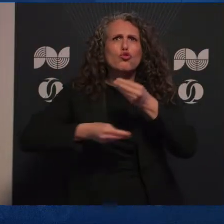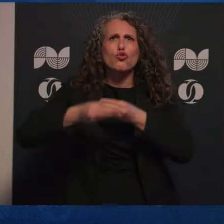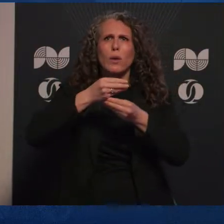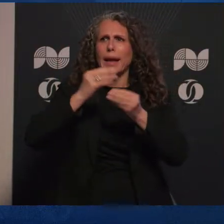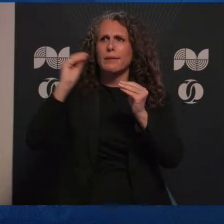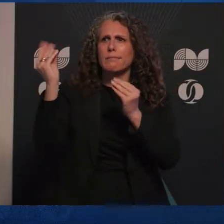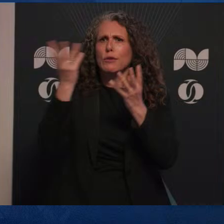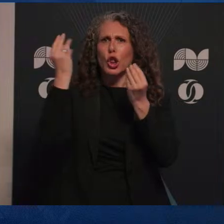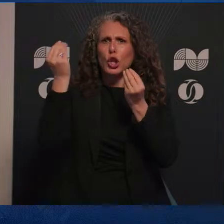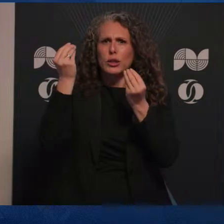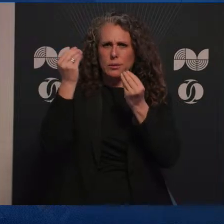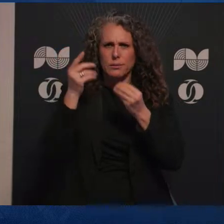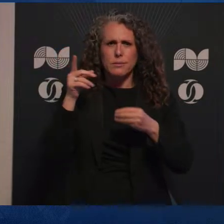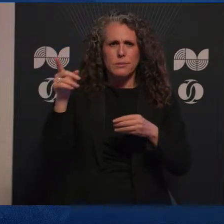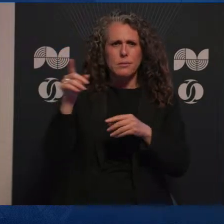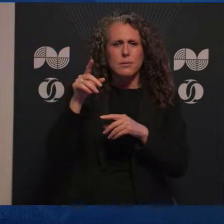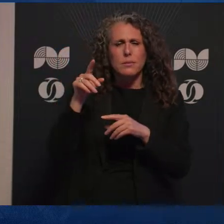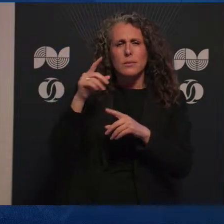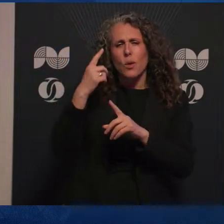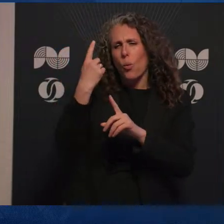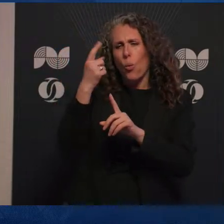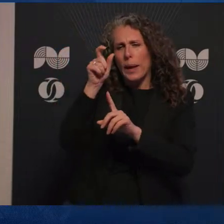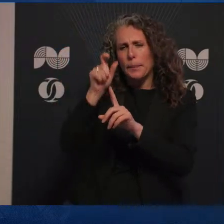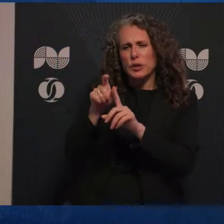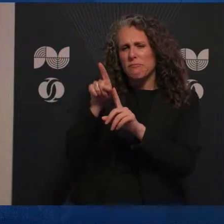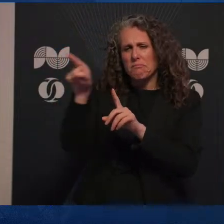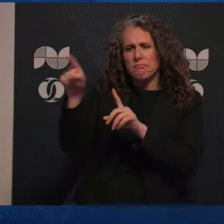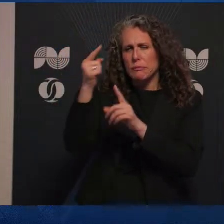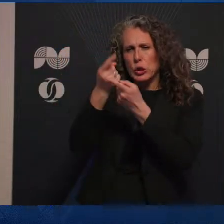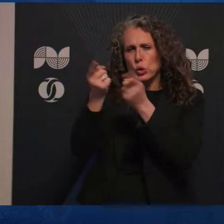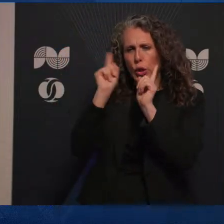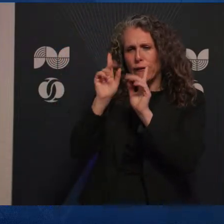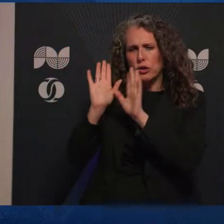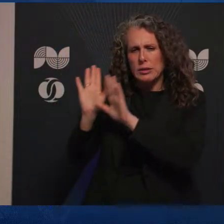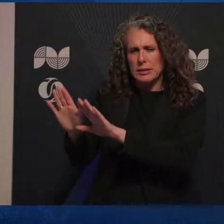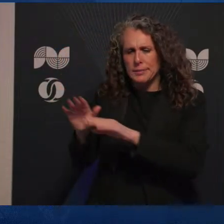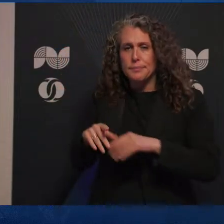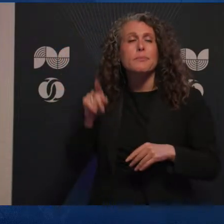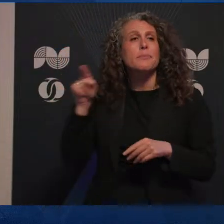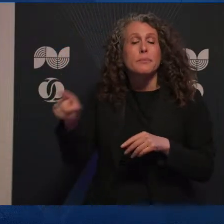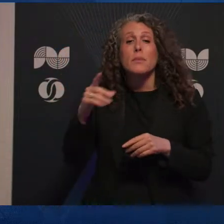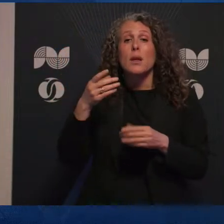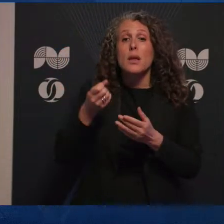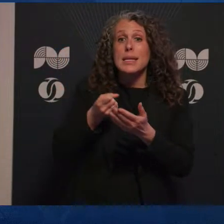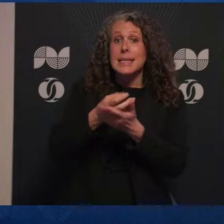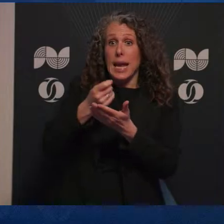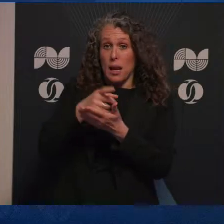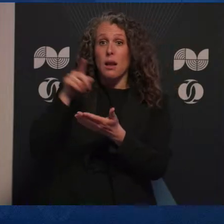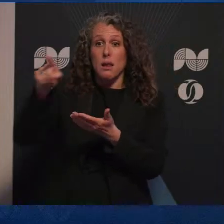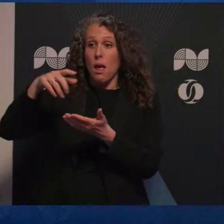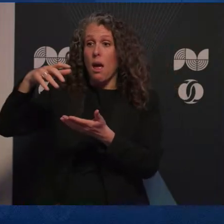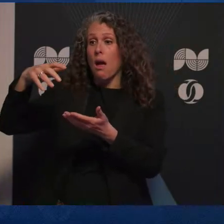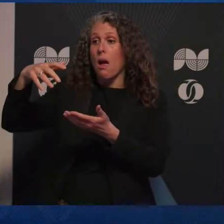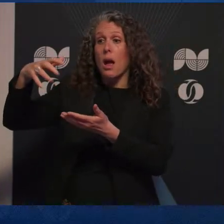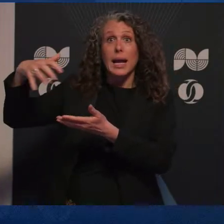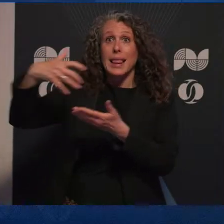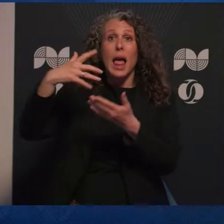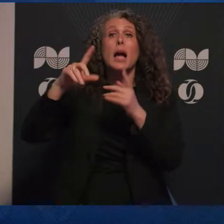Simon Evenet at St. Gallen University. And this database collects announcements of policies,